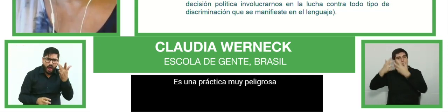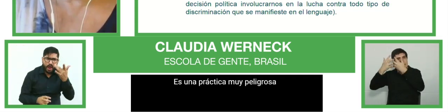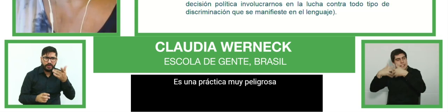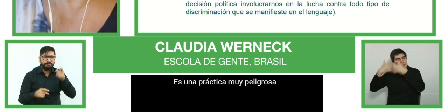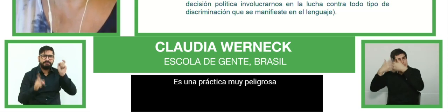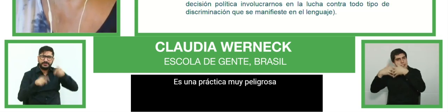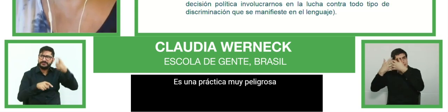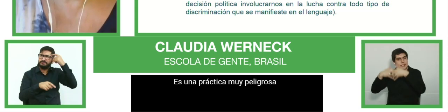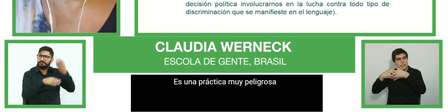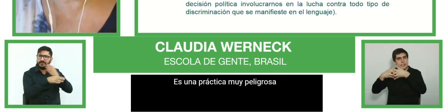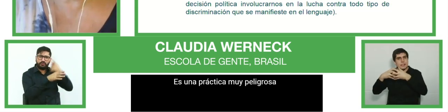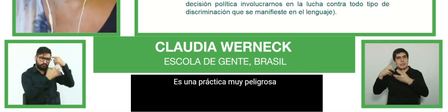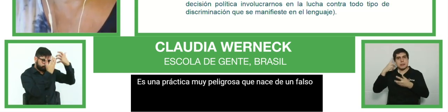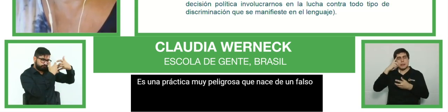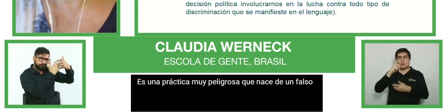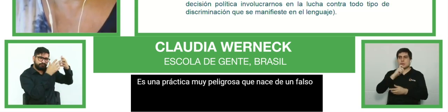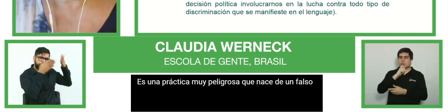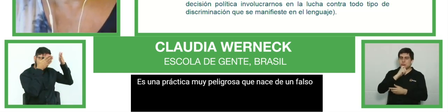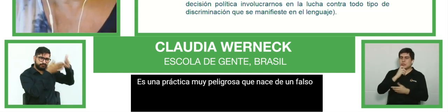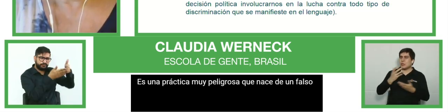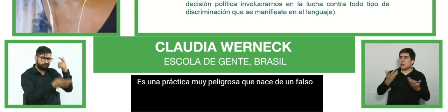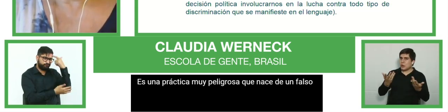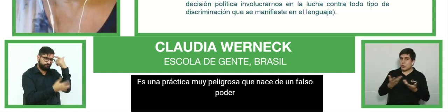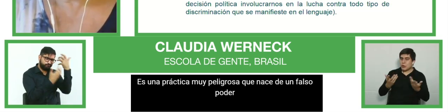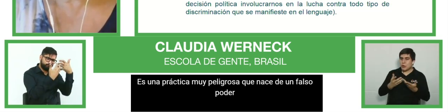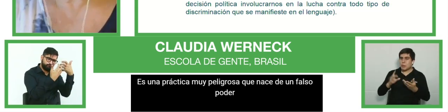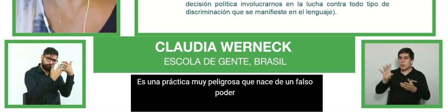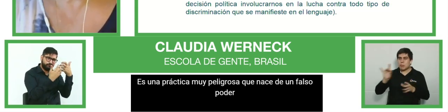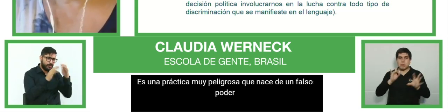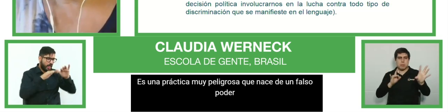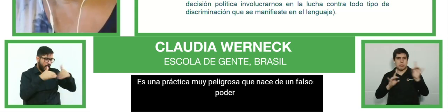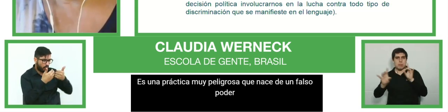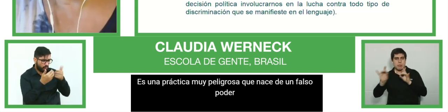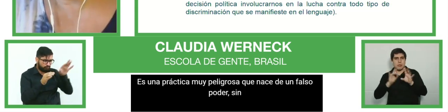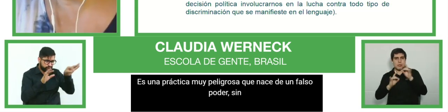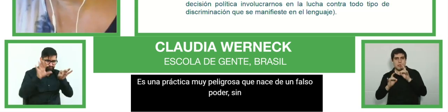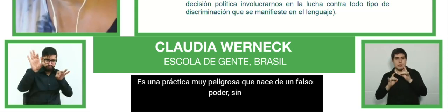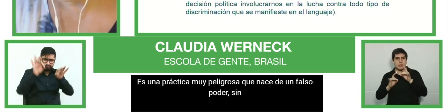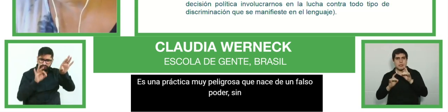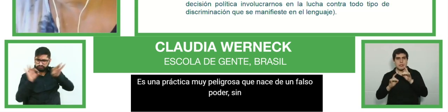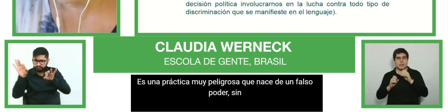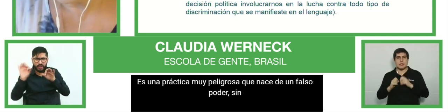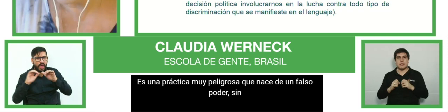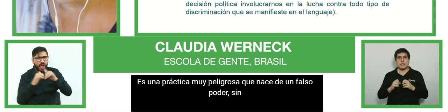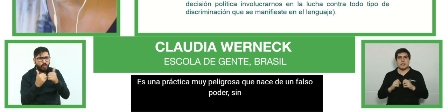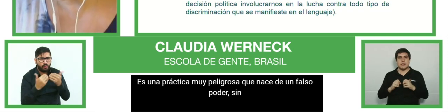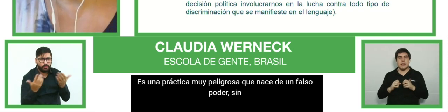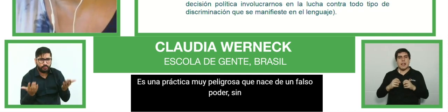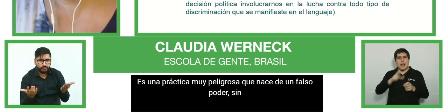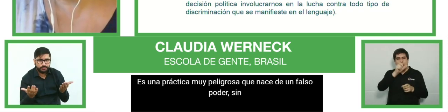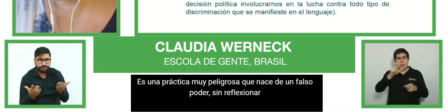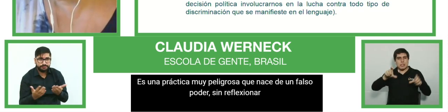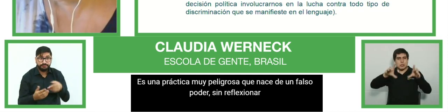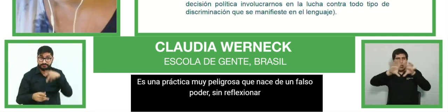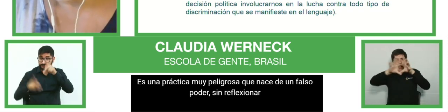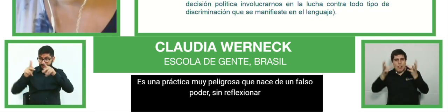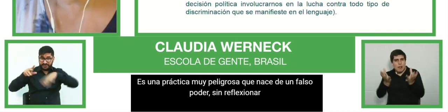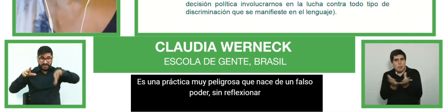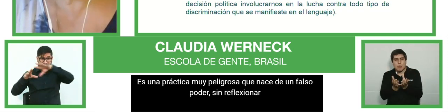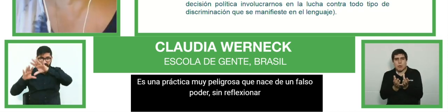exclusion. Does it make sense that humanity continue exercising that false